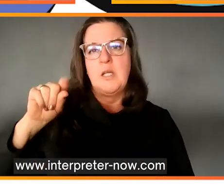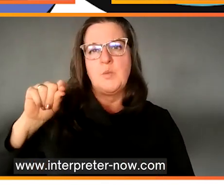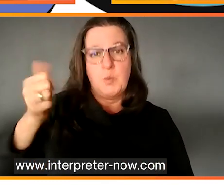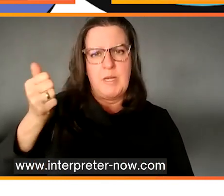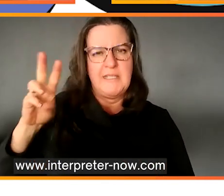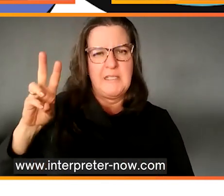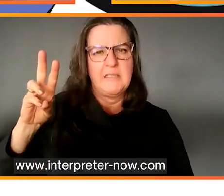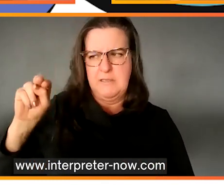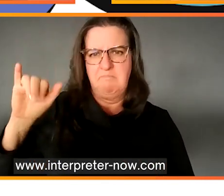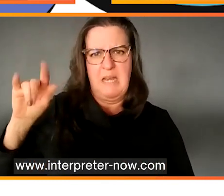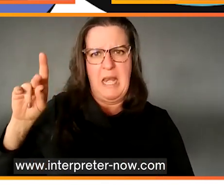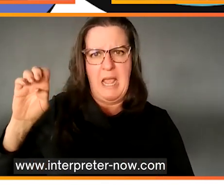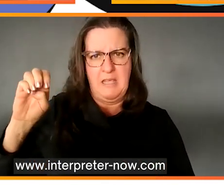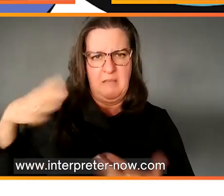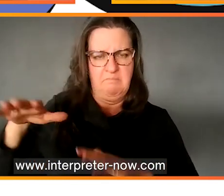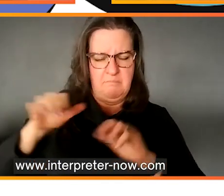confusion, mistreatment,